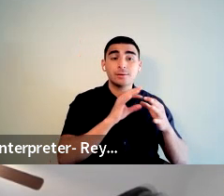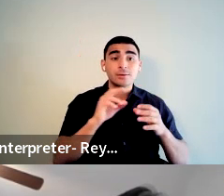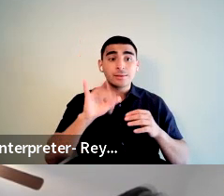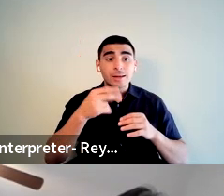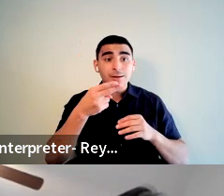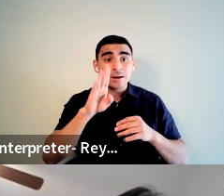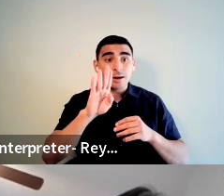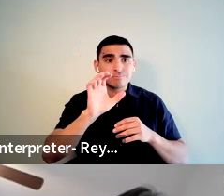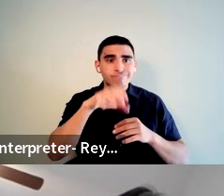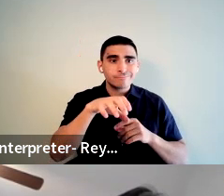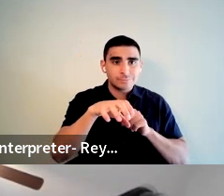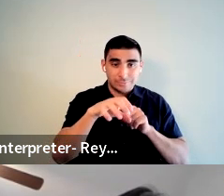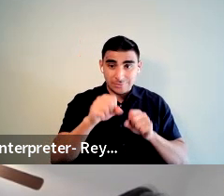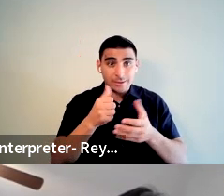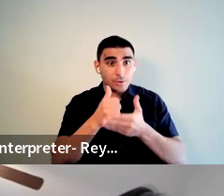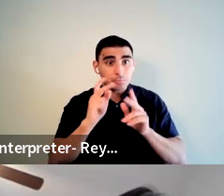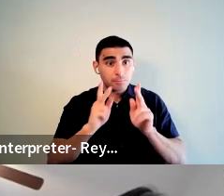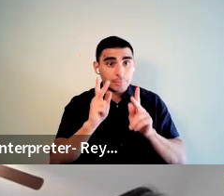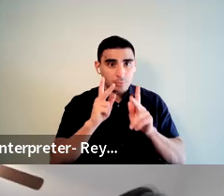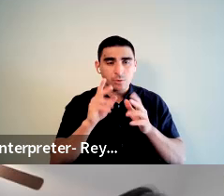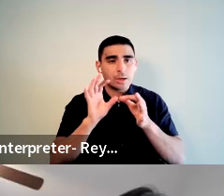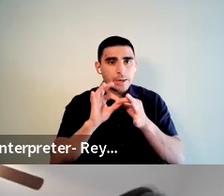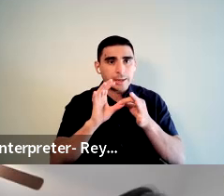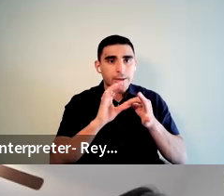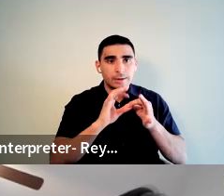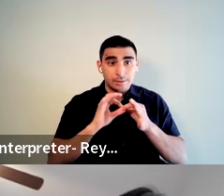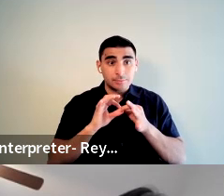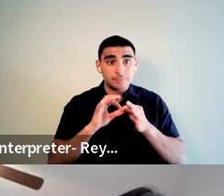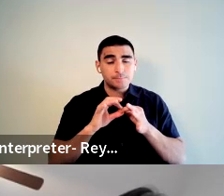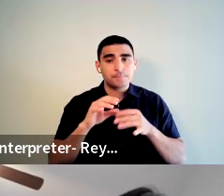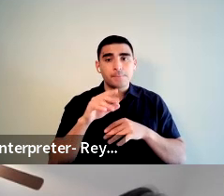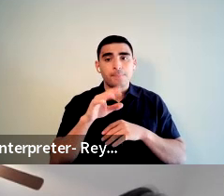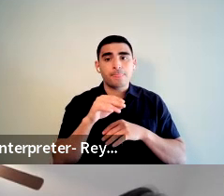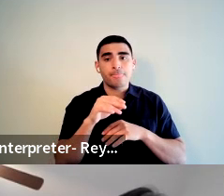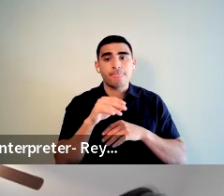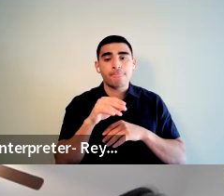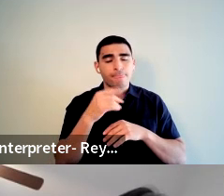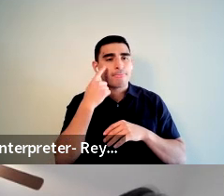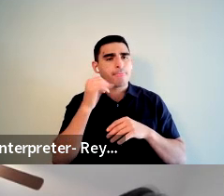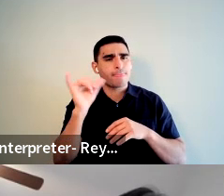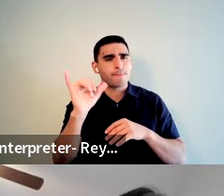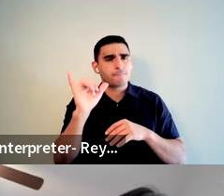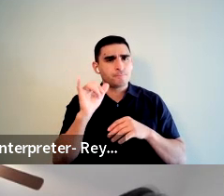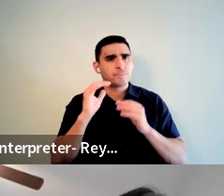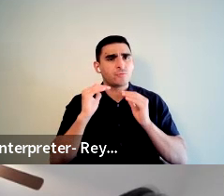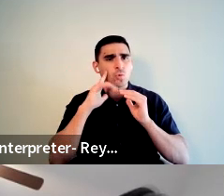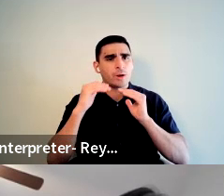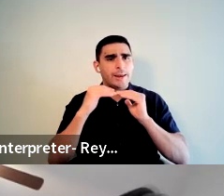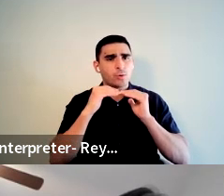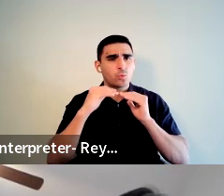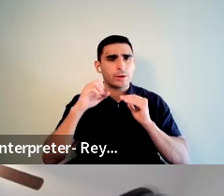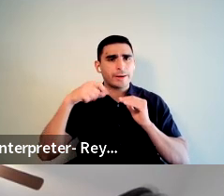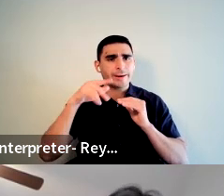bring some of that together more as well. And I think some of the big pieces of, the equity that came